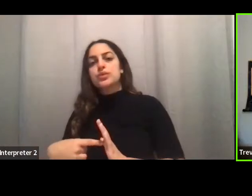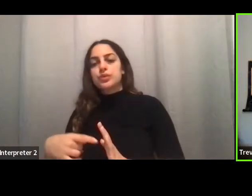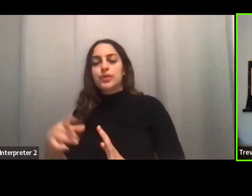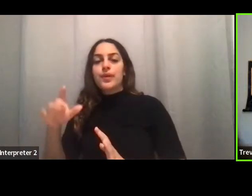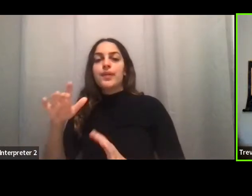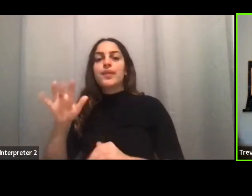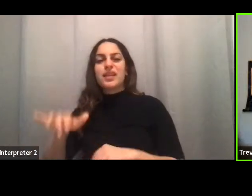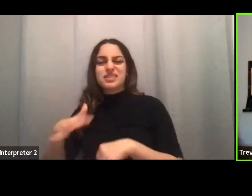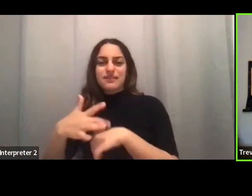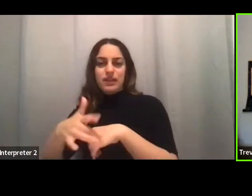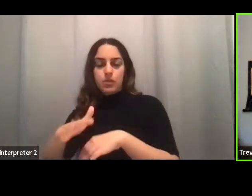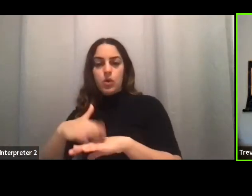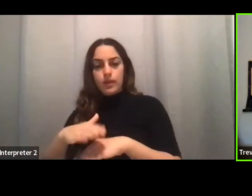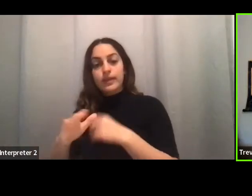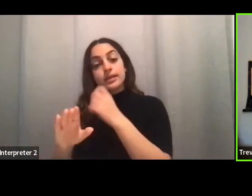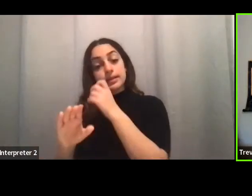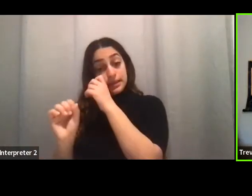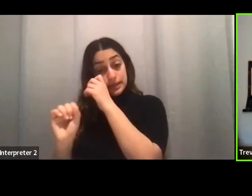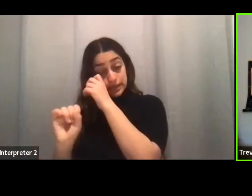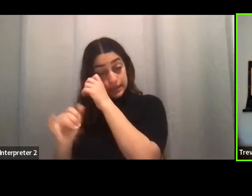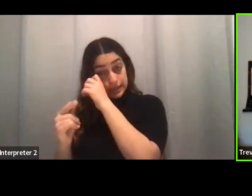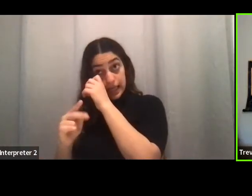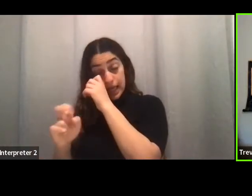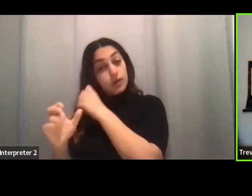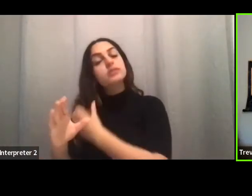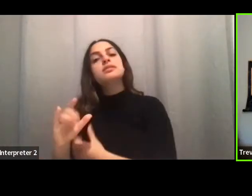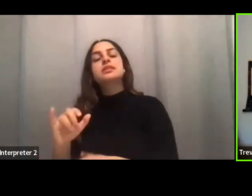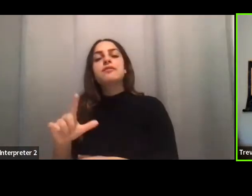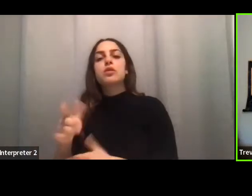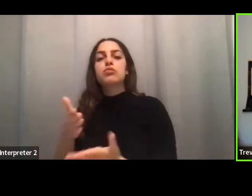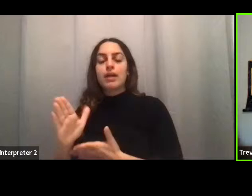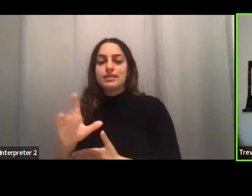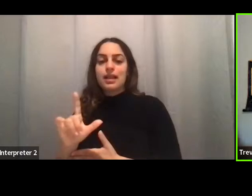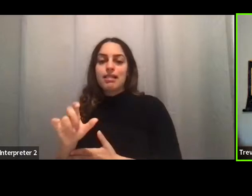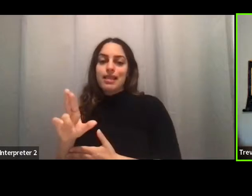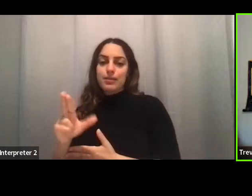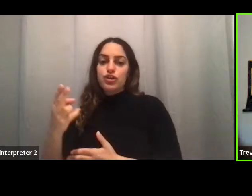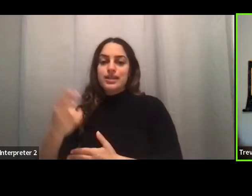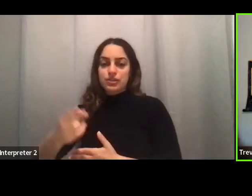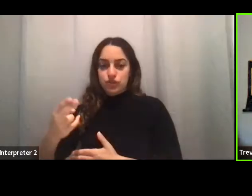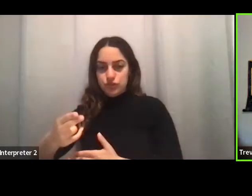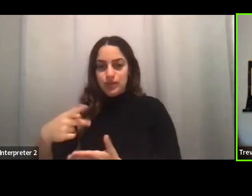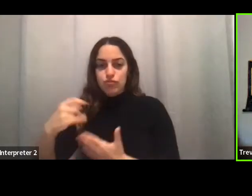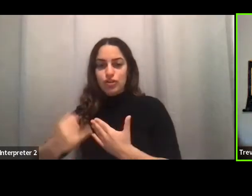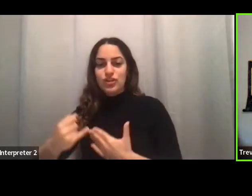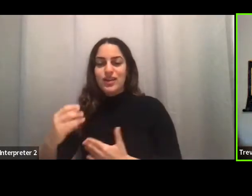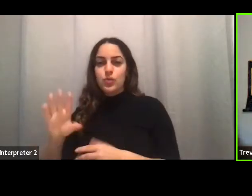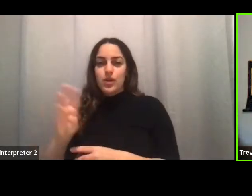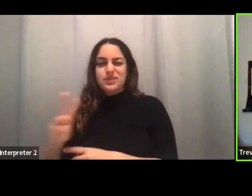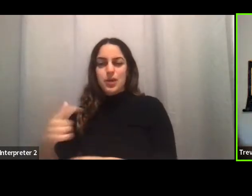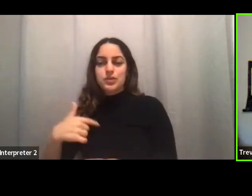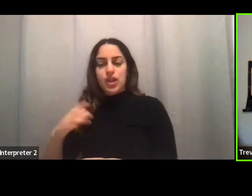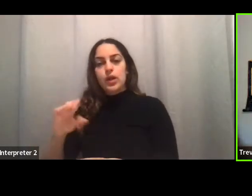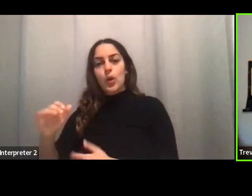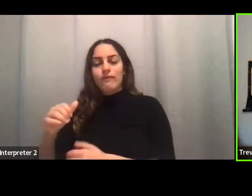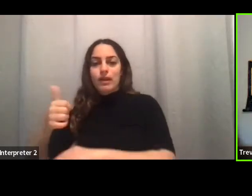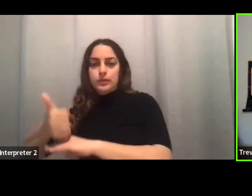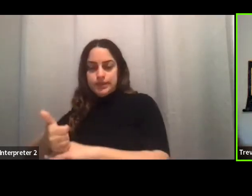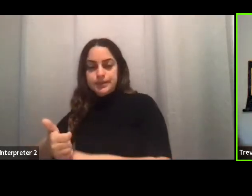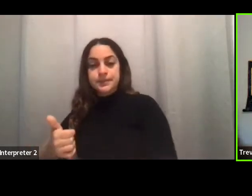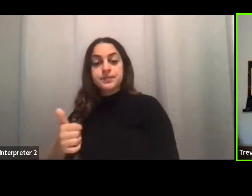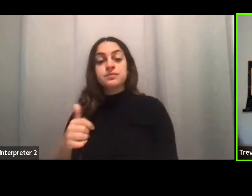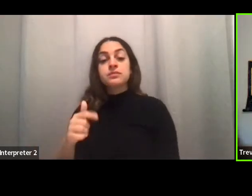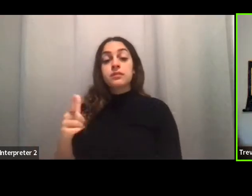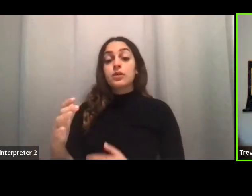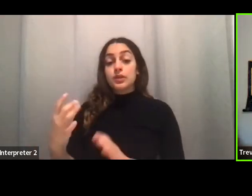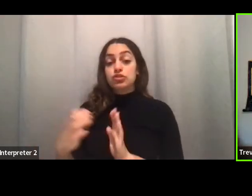on the seattle civil rights and labor history project website which i co-founded in a chapter for black power at work which